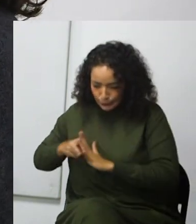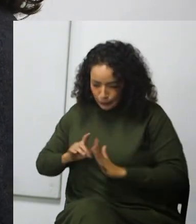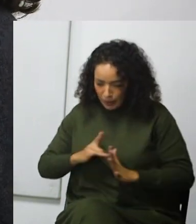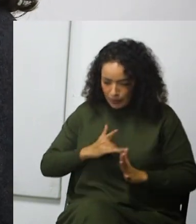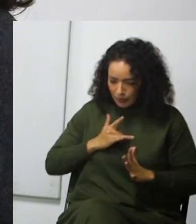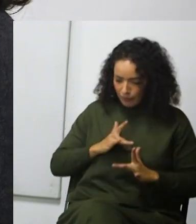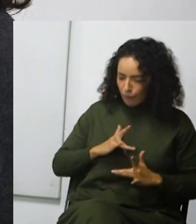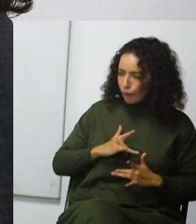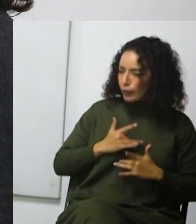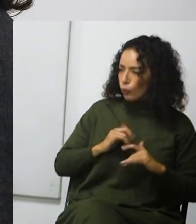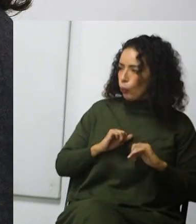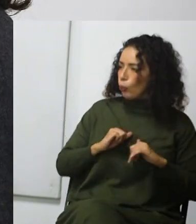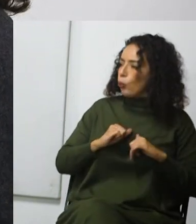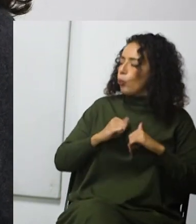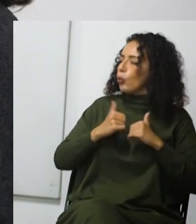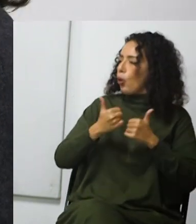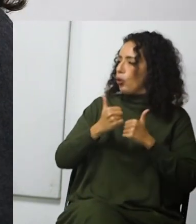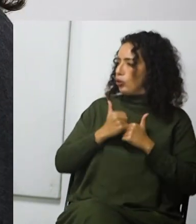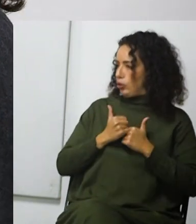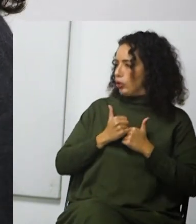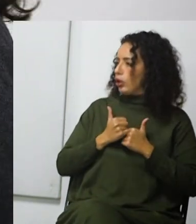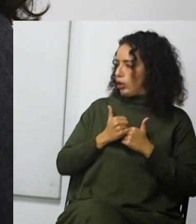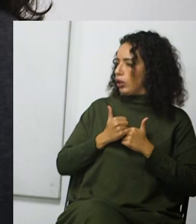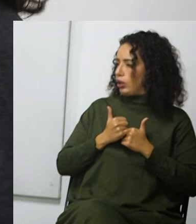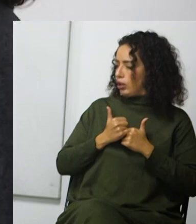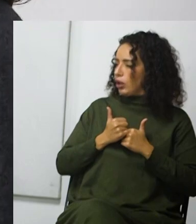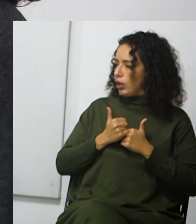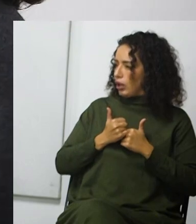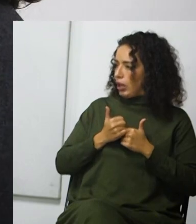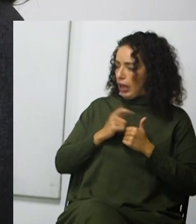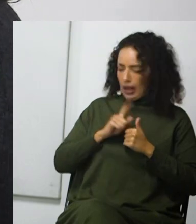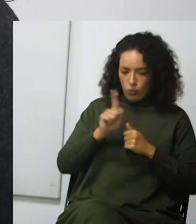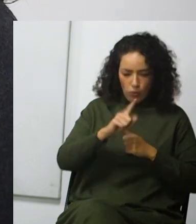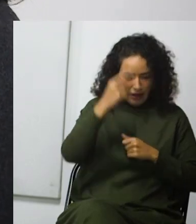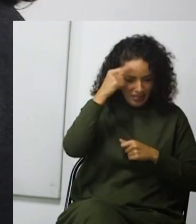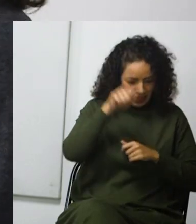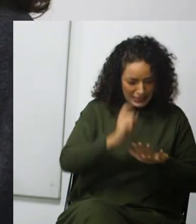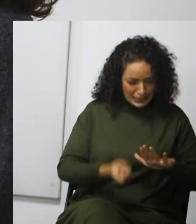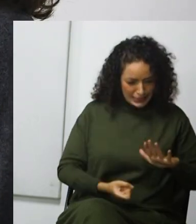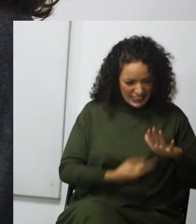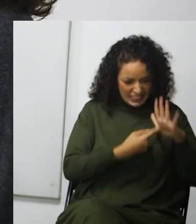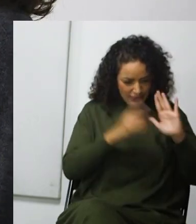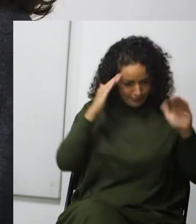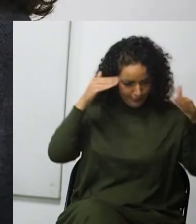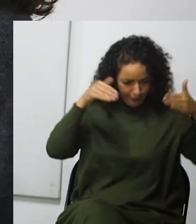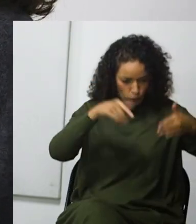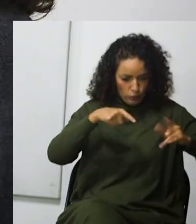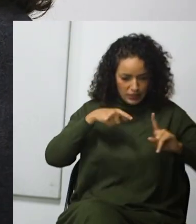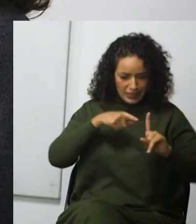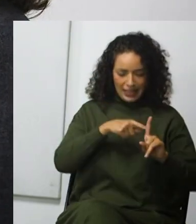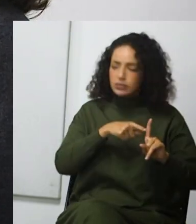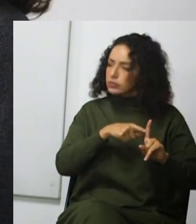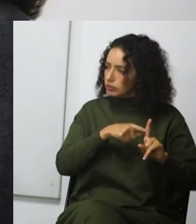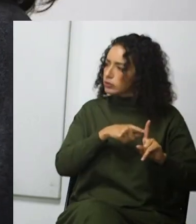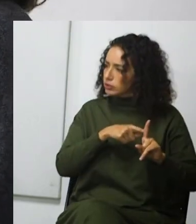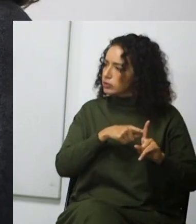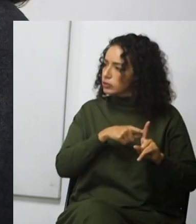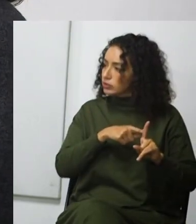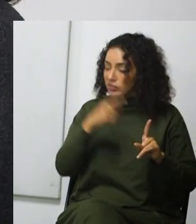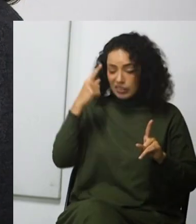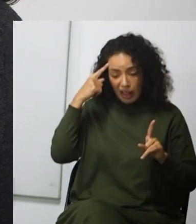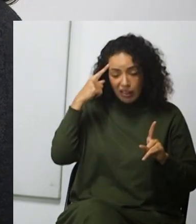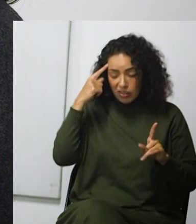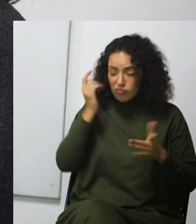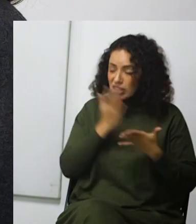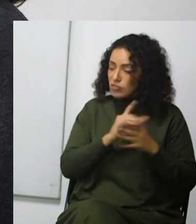I'm spending my time on the things that feel urgent to me. So yeah, I guess just continuing to